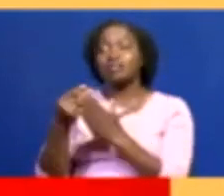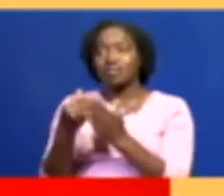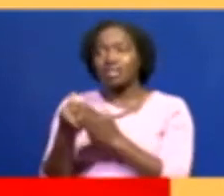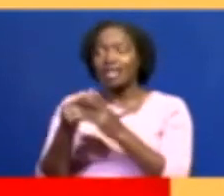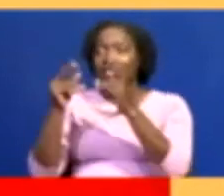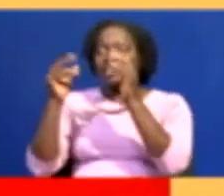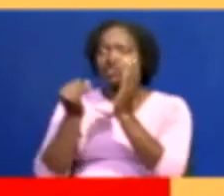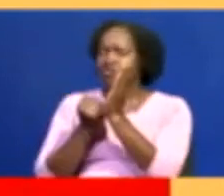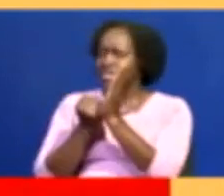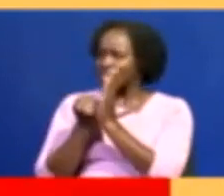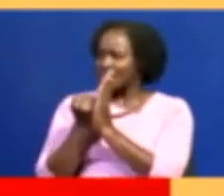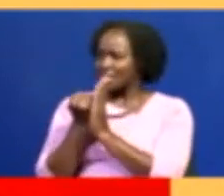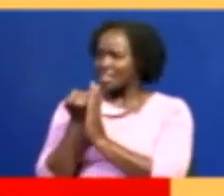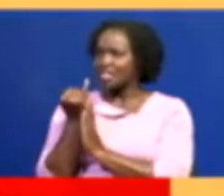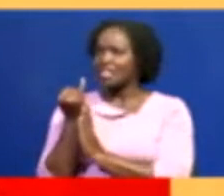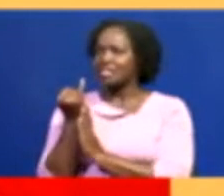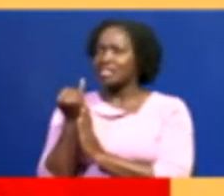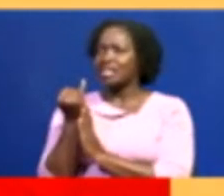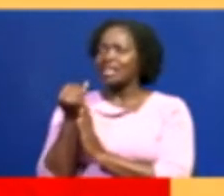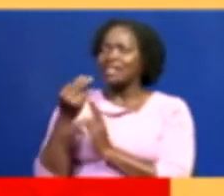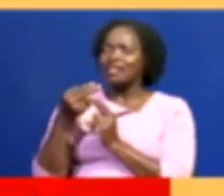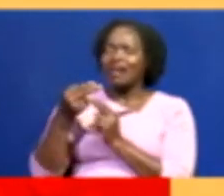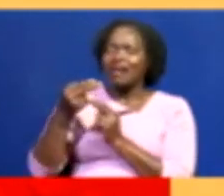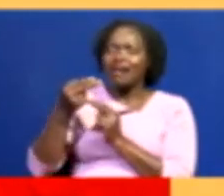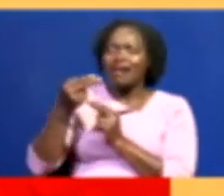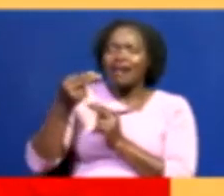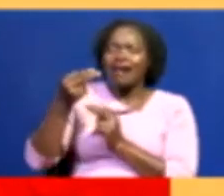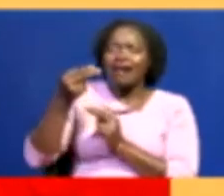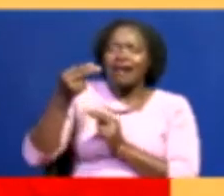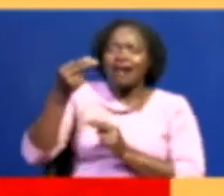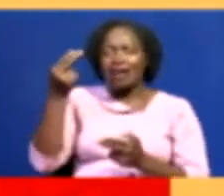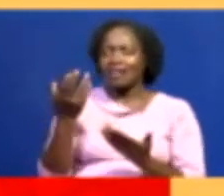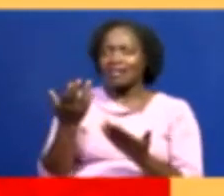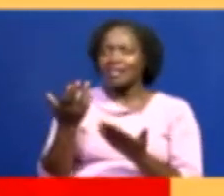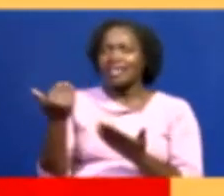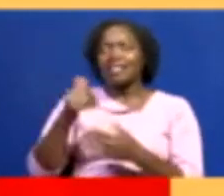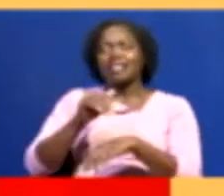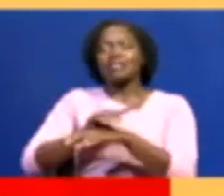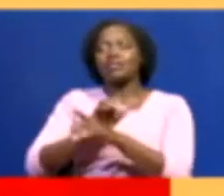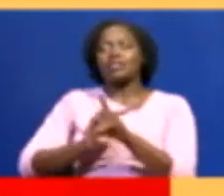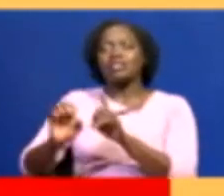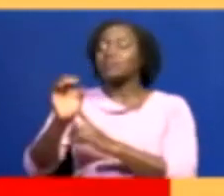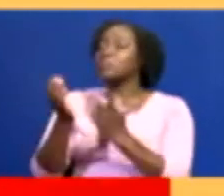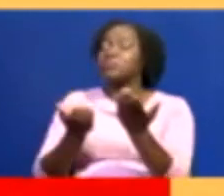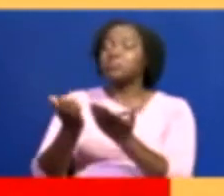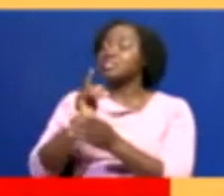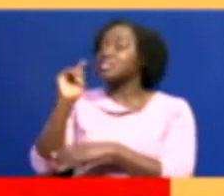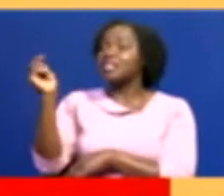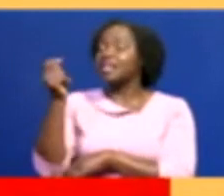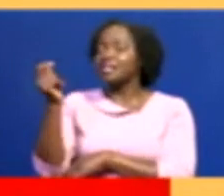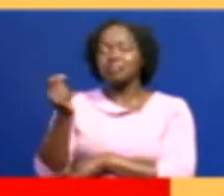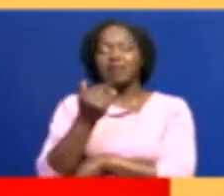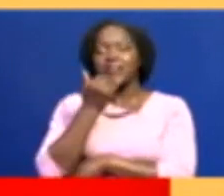of interest rates, we are soaring, and we don't have any conducive environment to do the business in this country at